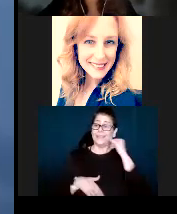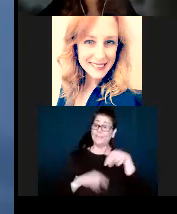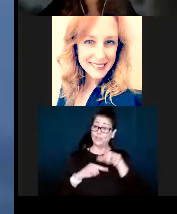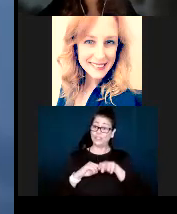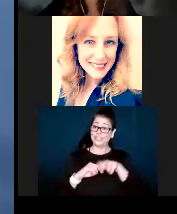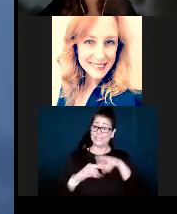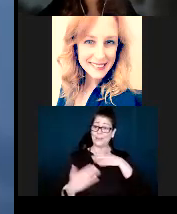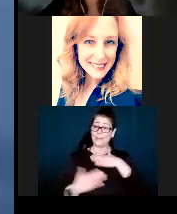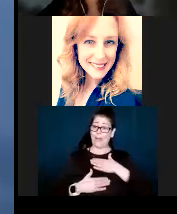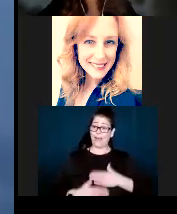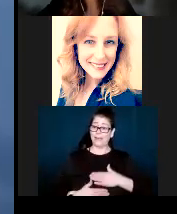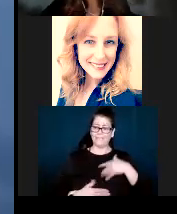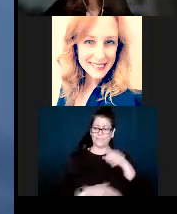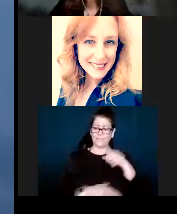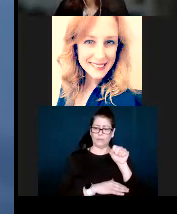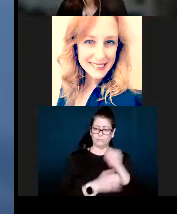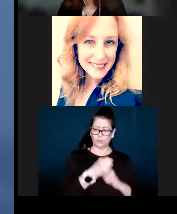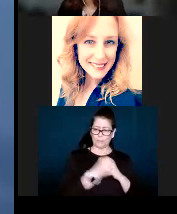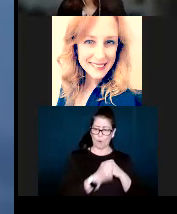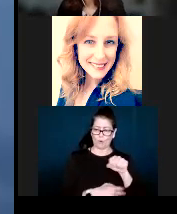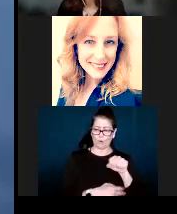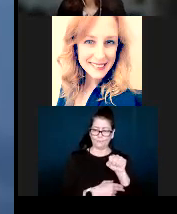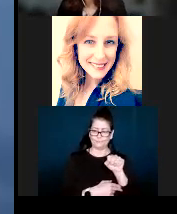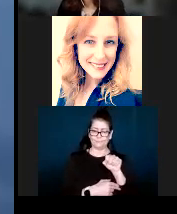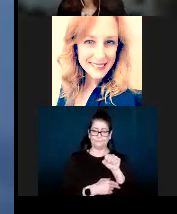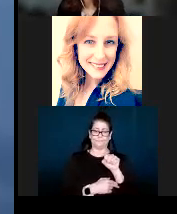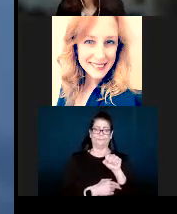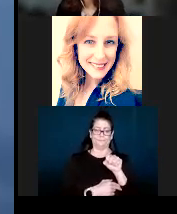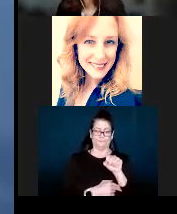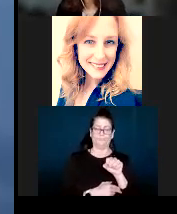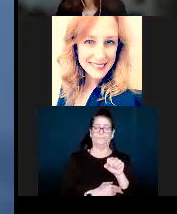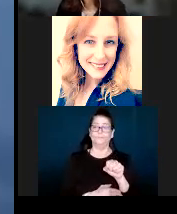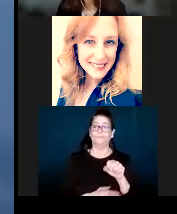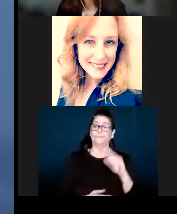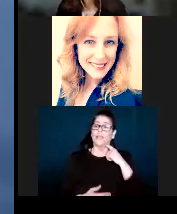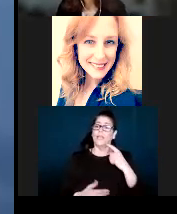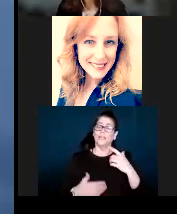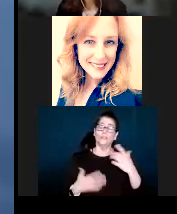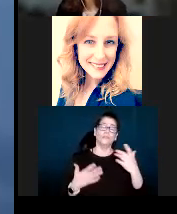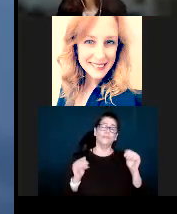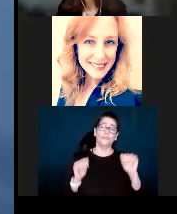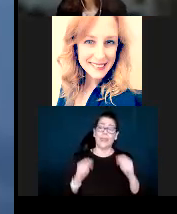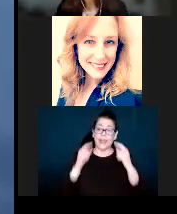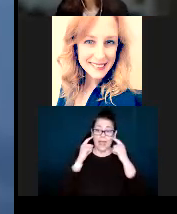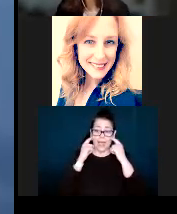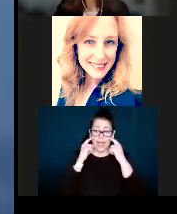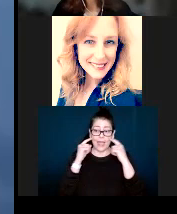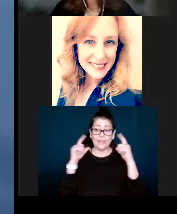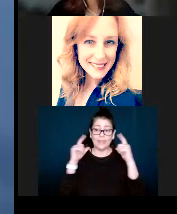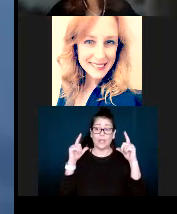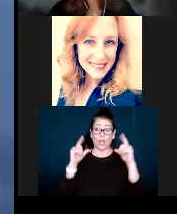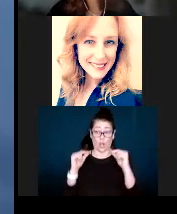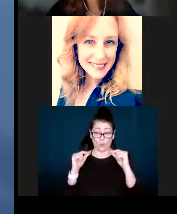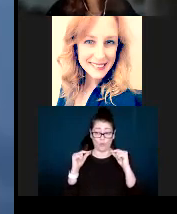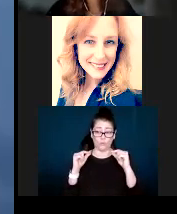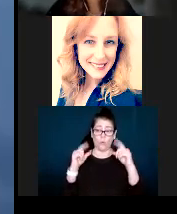in. And you can relax your gaze. If it's comfortable to close your eyes, you're welcome to do that. And